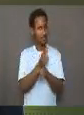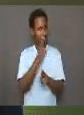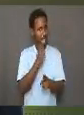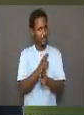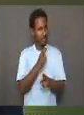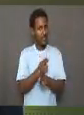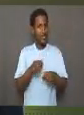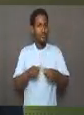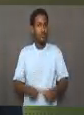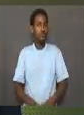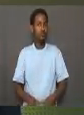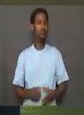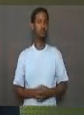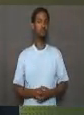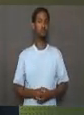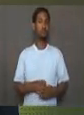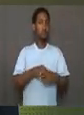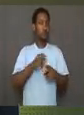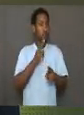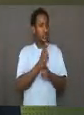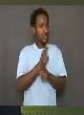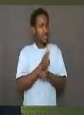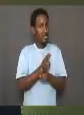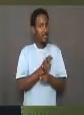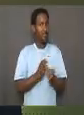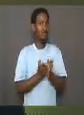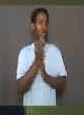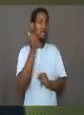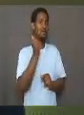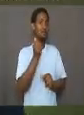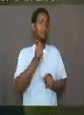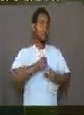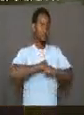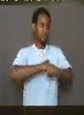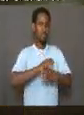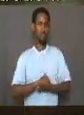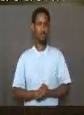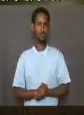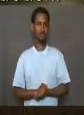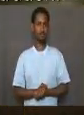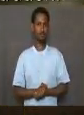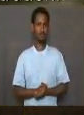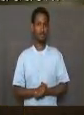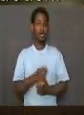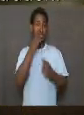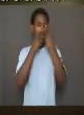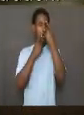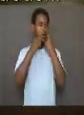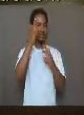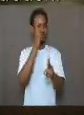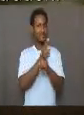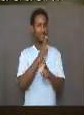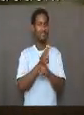exists to ensure that these rights are protected. The Ombudsman is